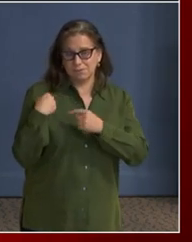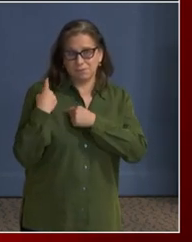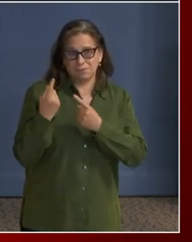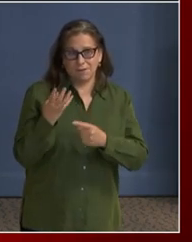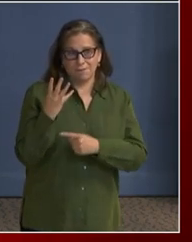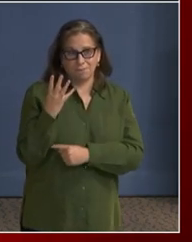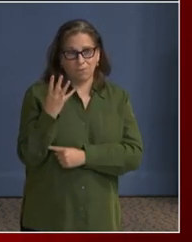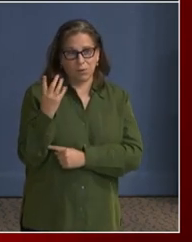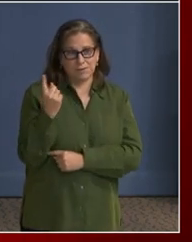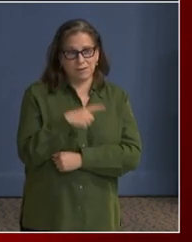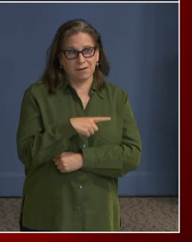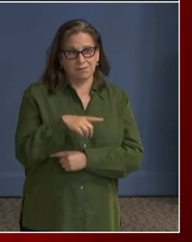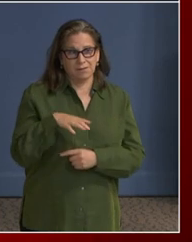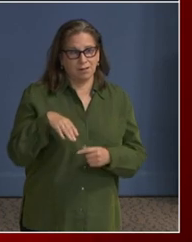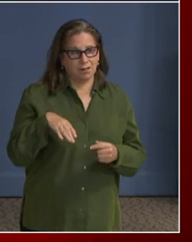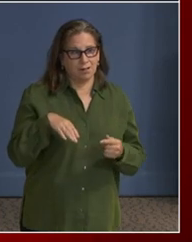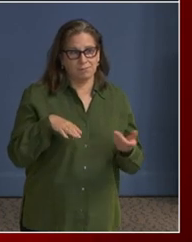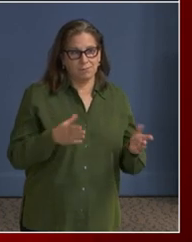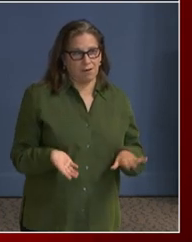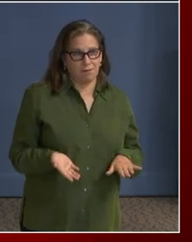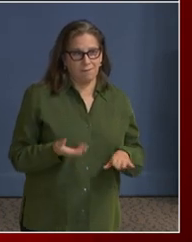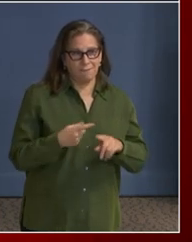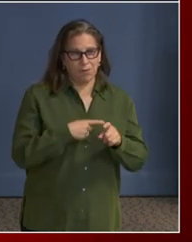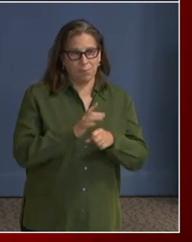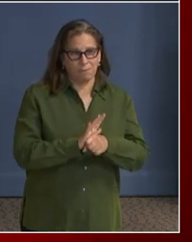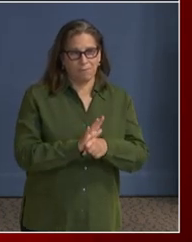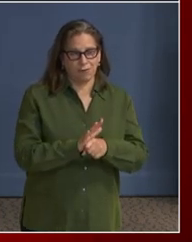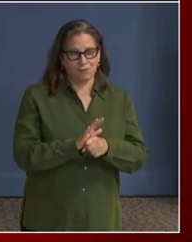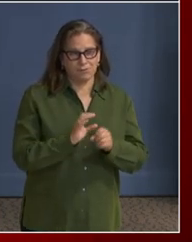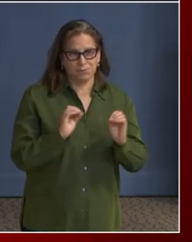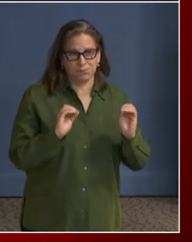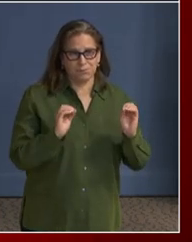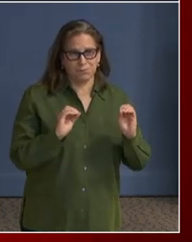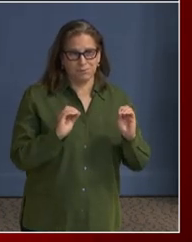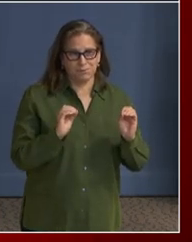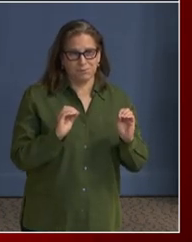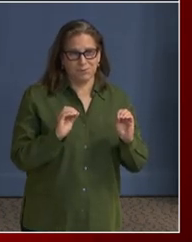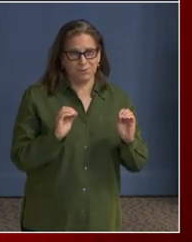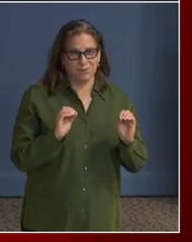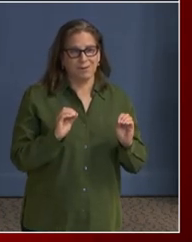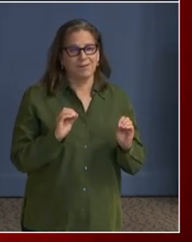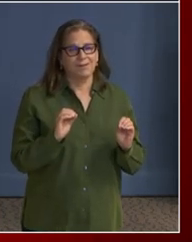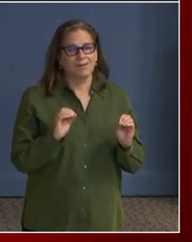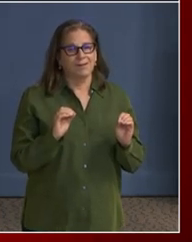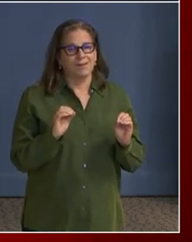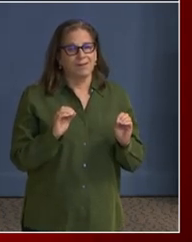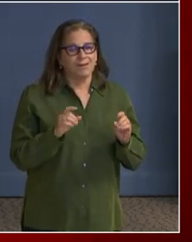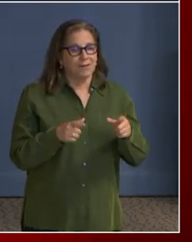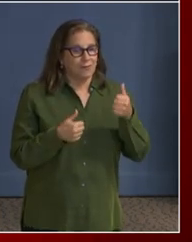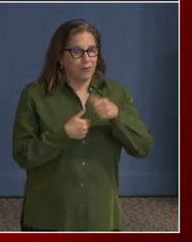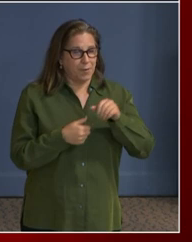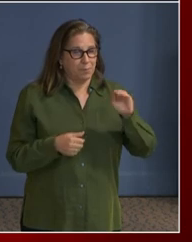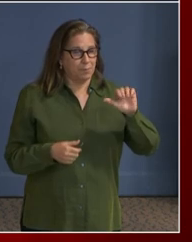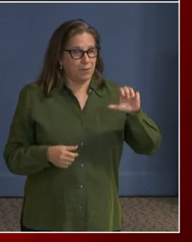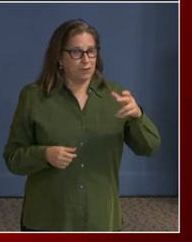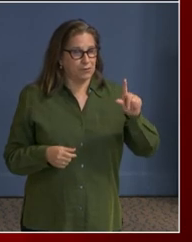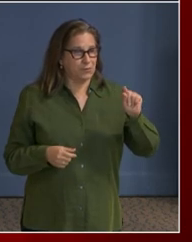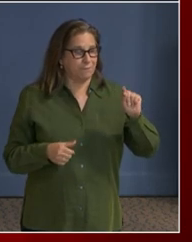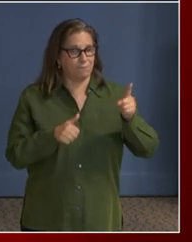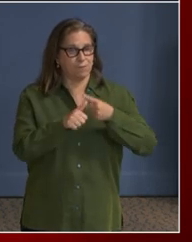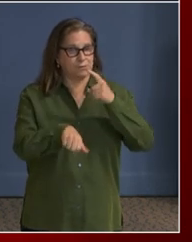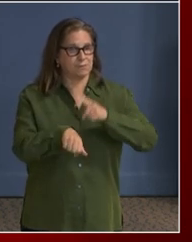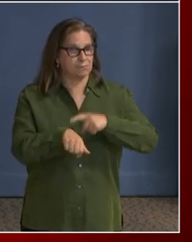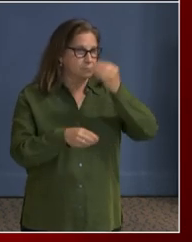life related to COVID. You might remember that it was on March 20th that we reported the first DC resident